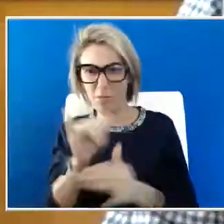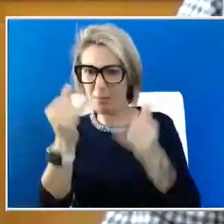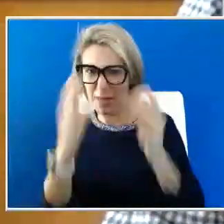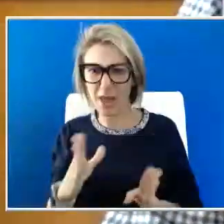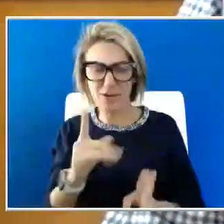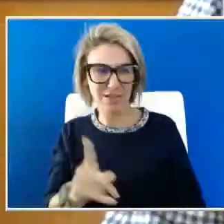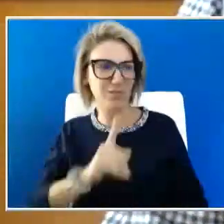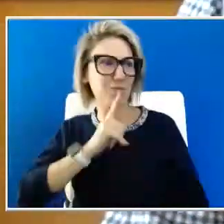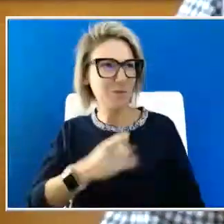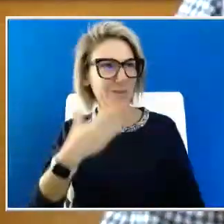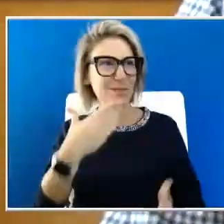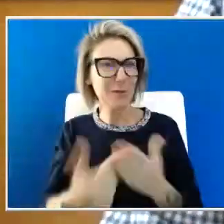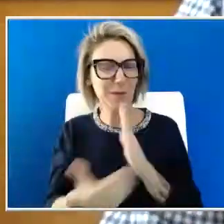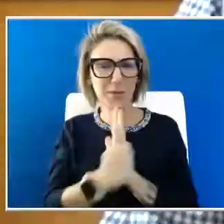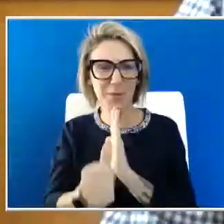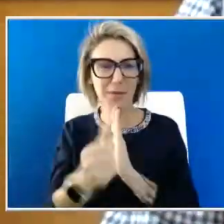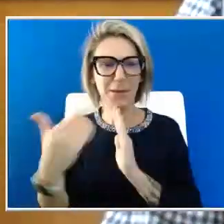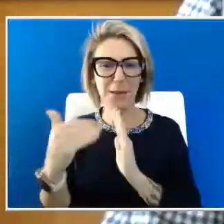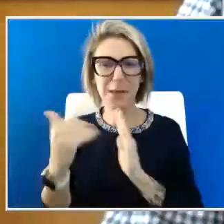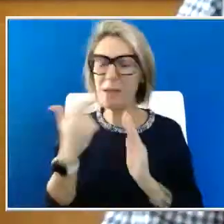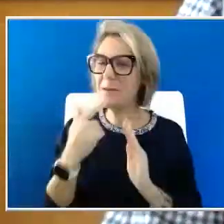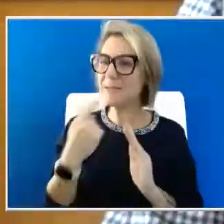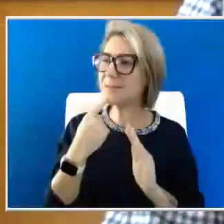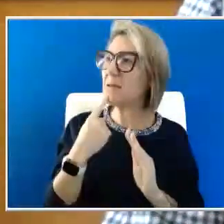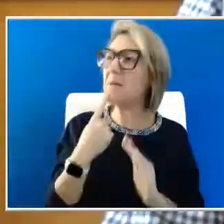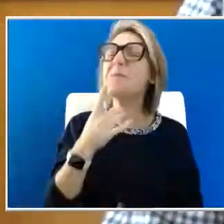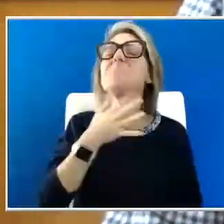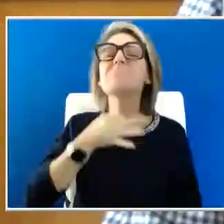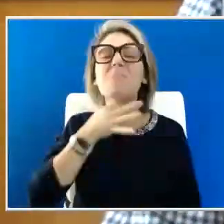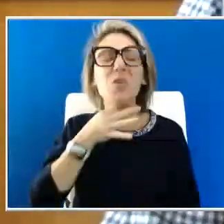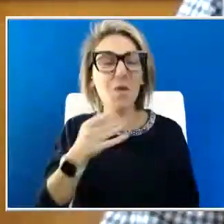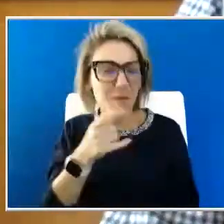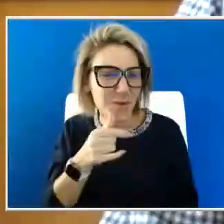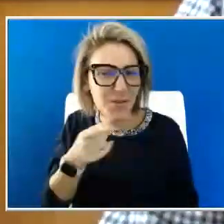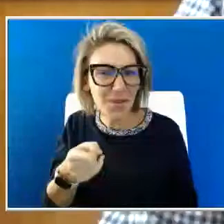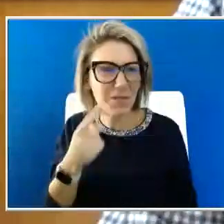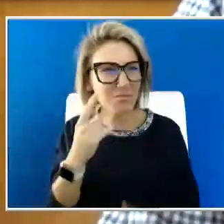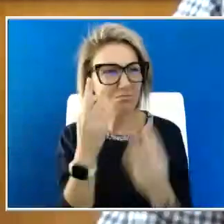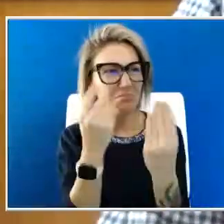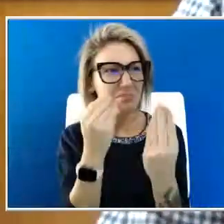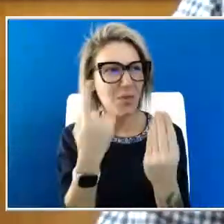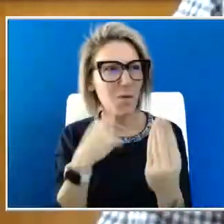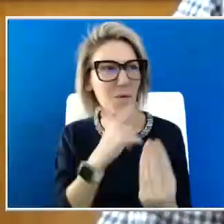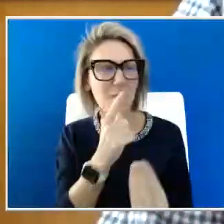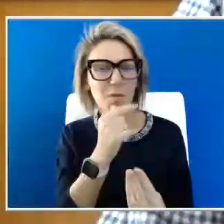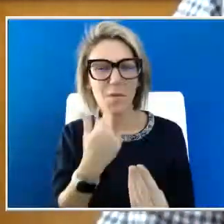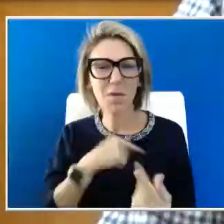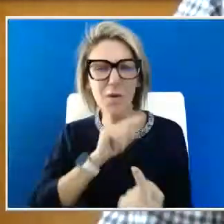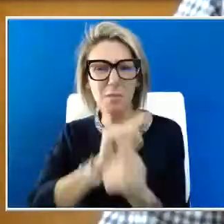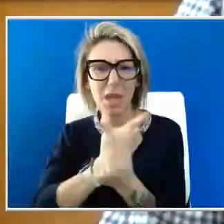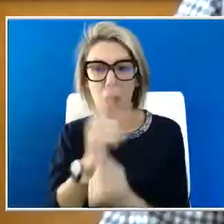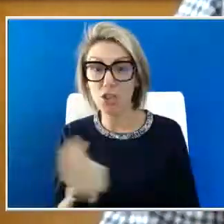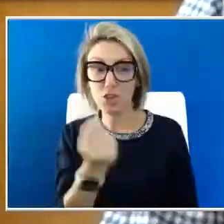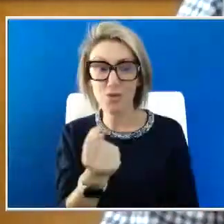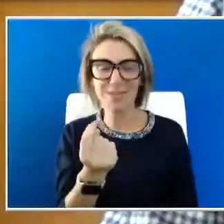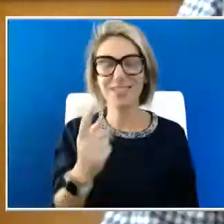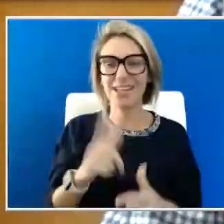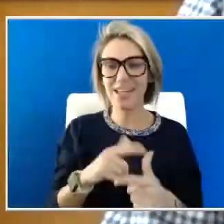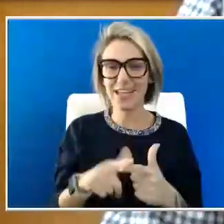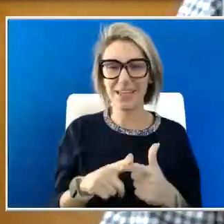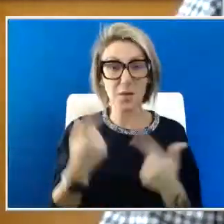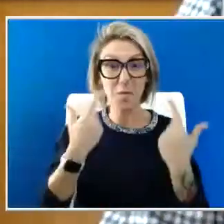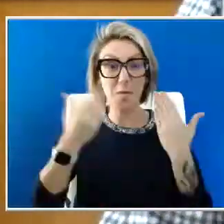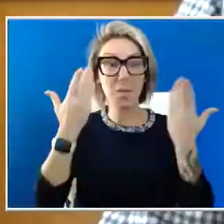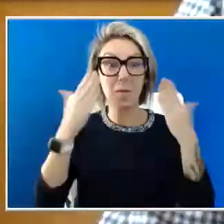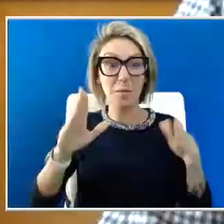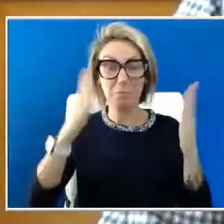really something." And then I said, "I wonder who." And then I started thinking, "I wonder who we're going to meet on Tuesday." And we didn't know,